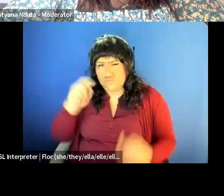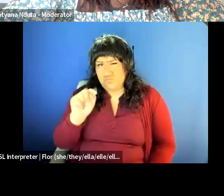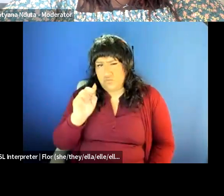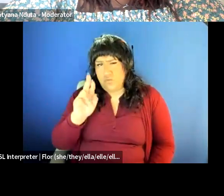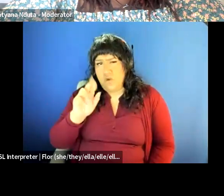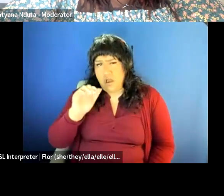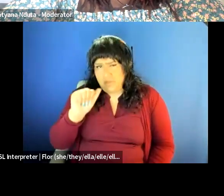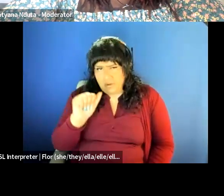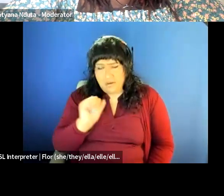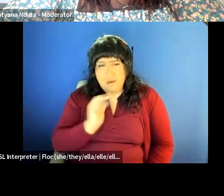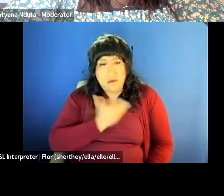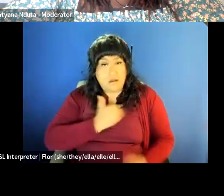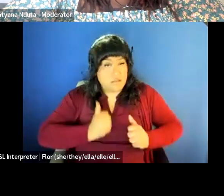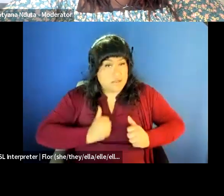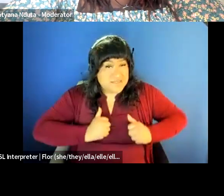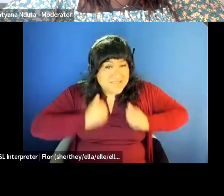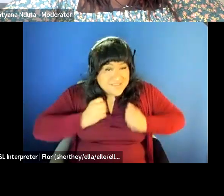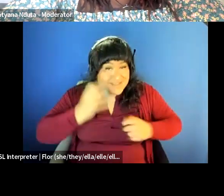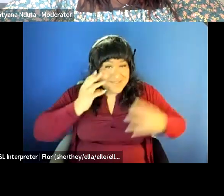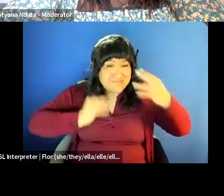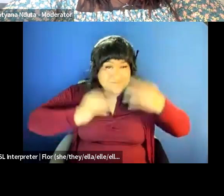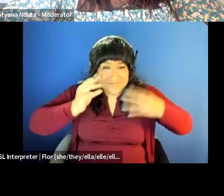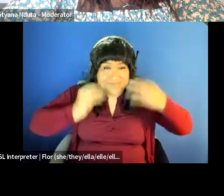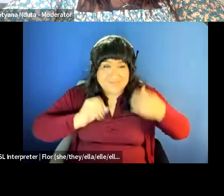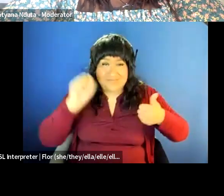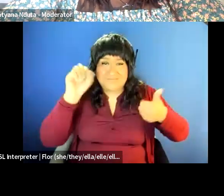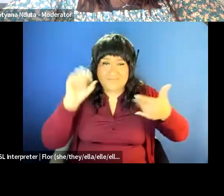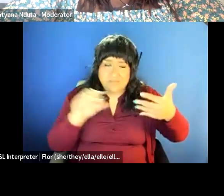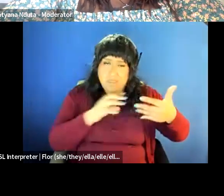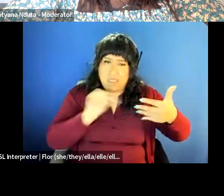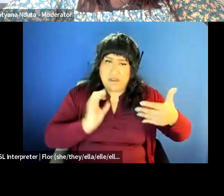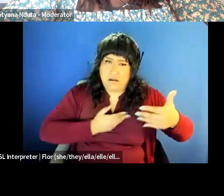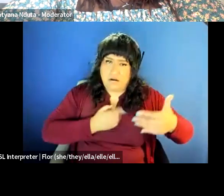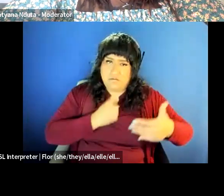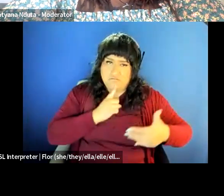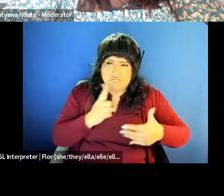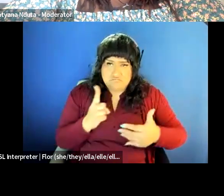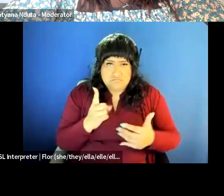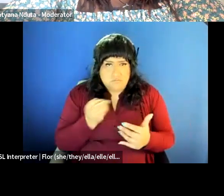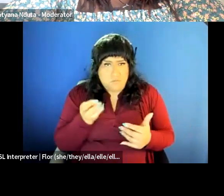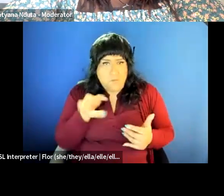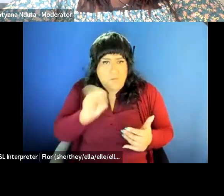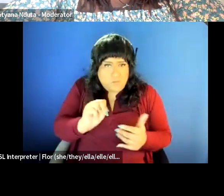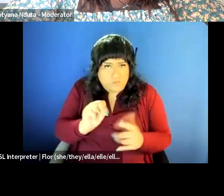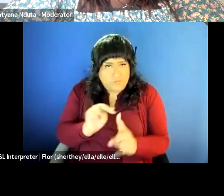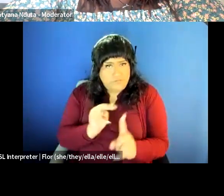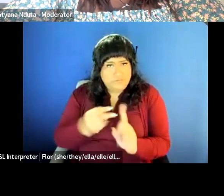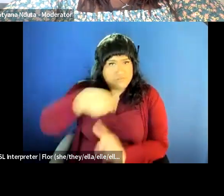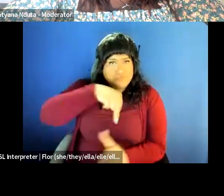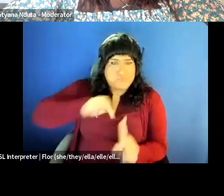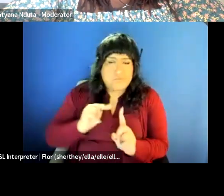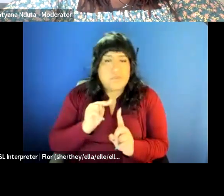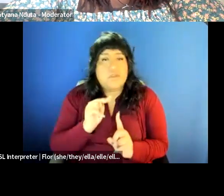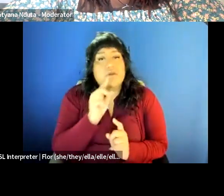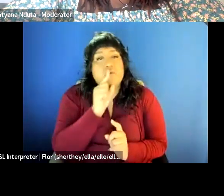our lived experiences and realities. And so in this moment, I just want to